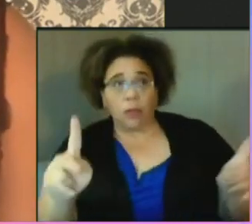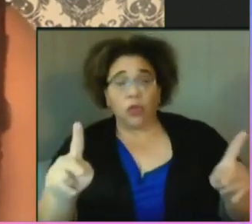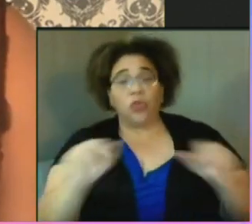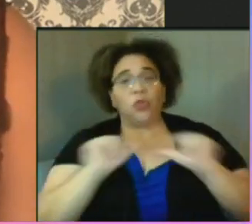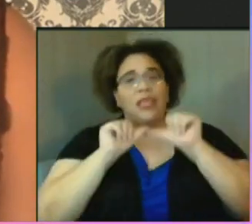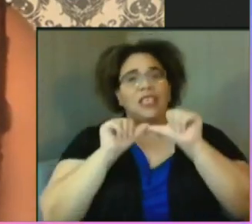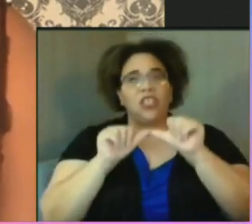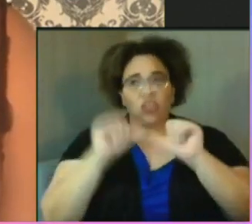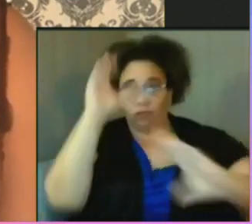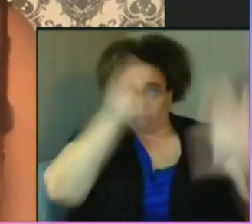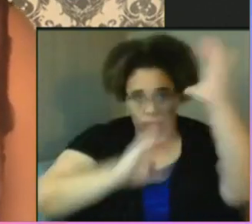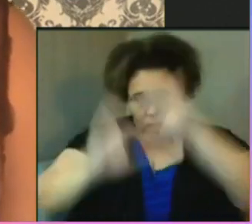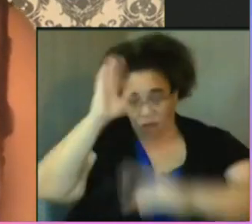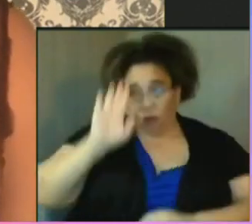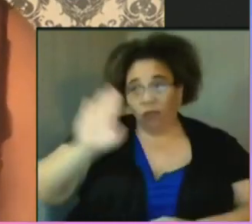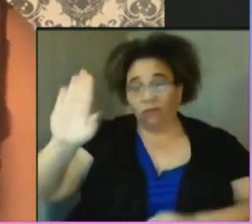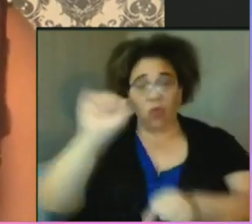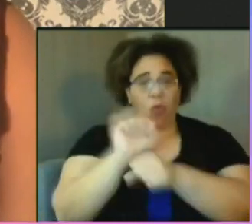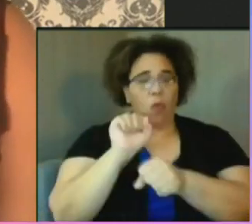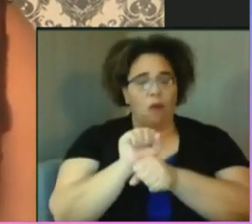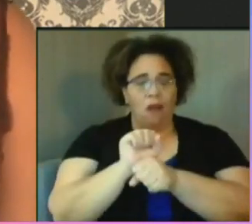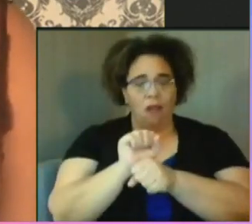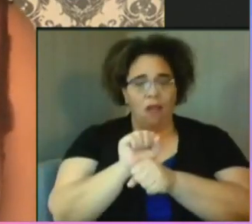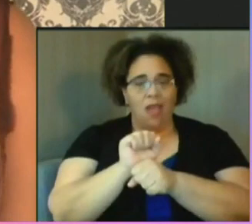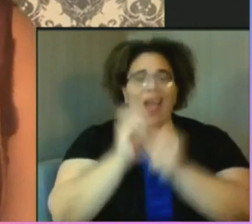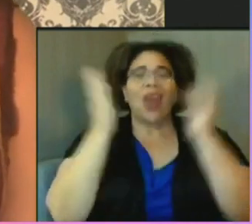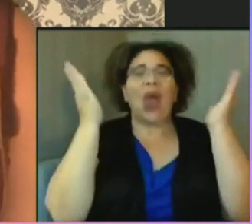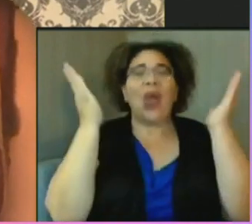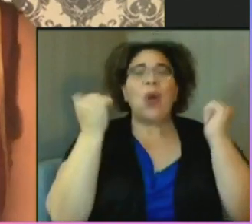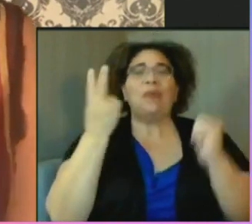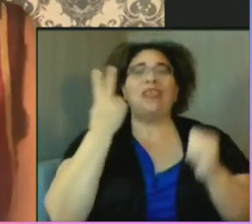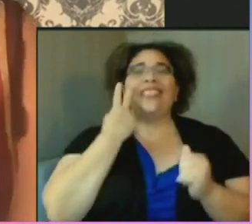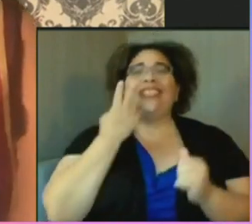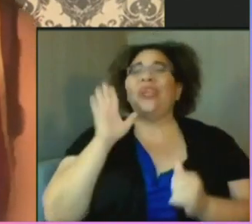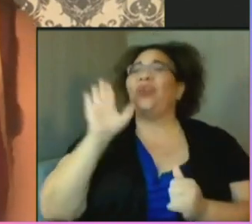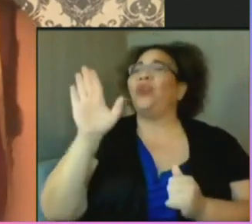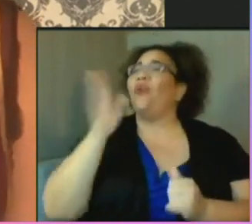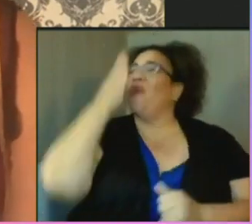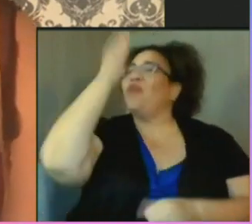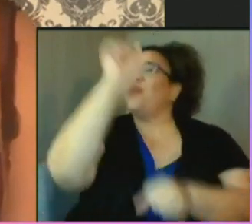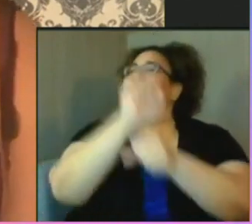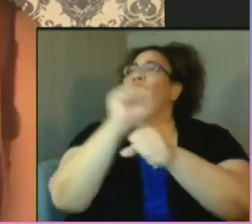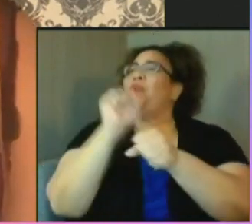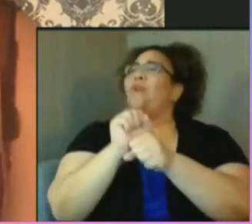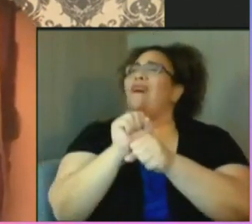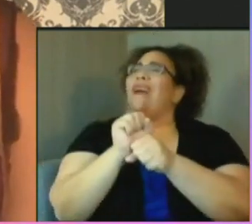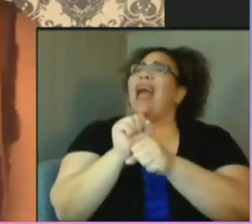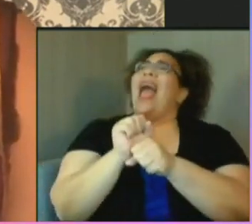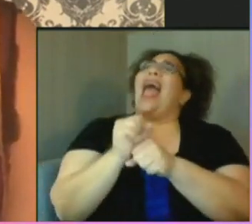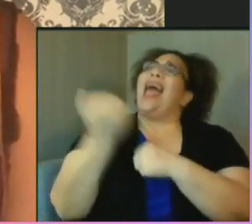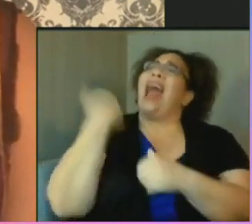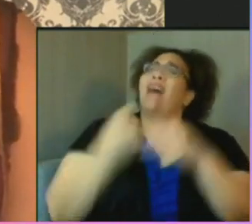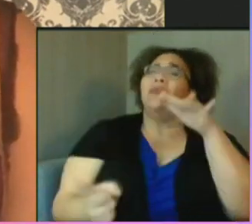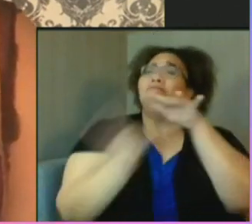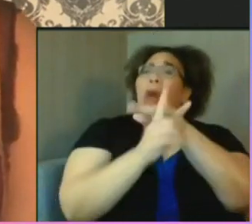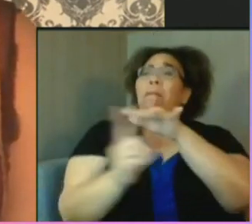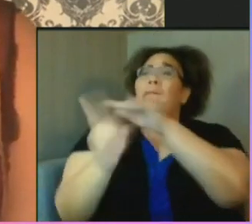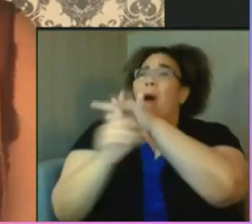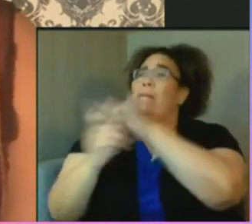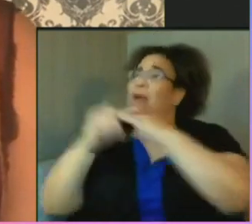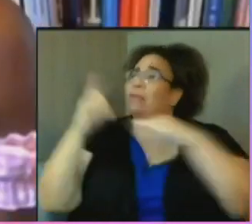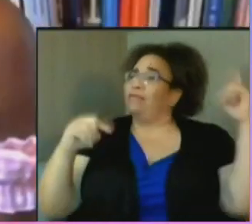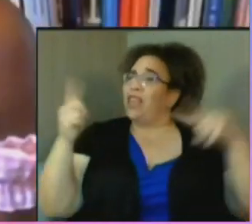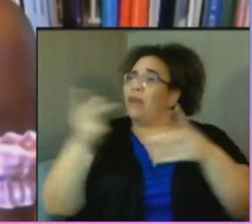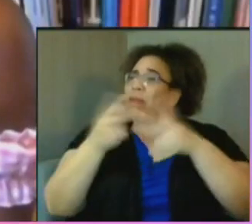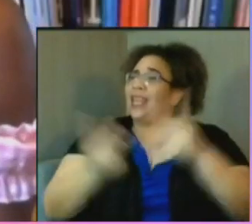continue to seek it out, and I hope to see what you do in so many more places. Thank you so much, Richie.